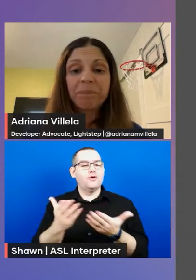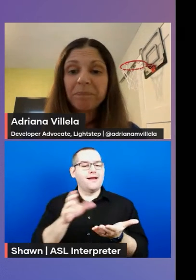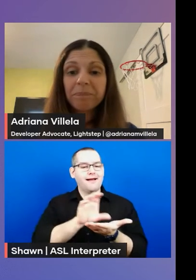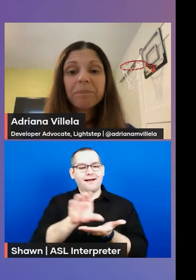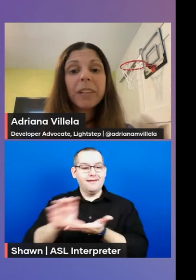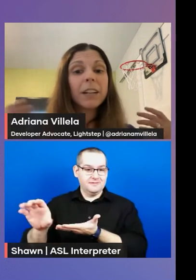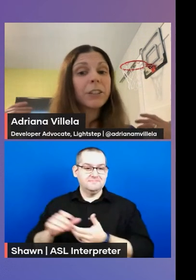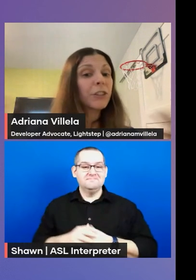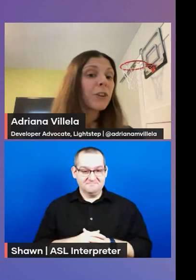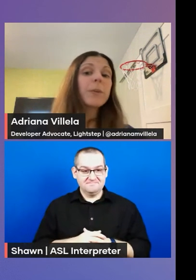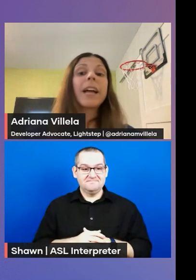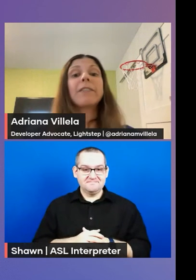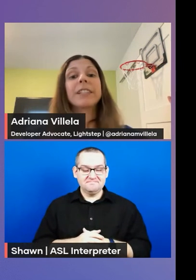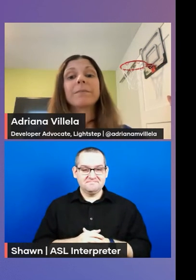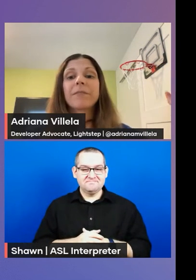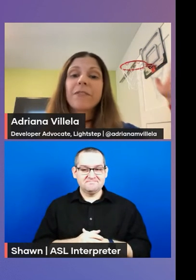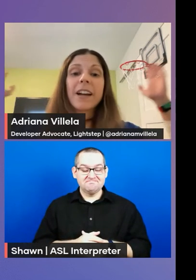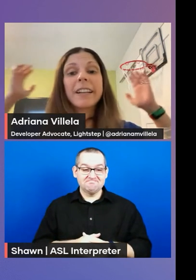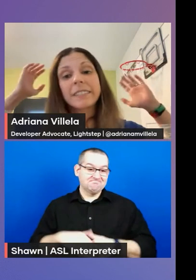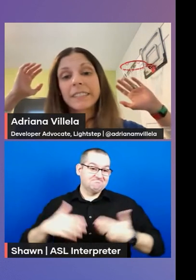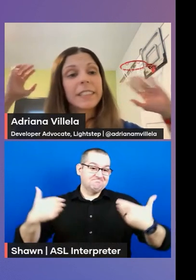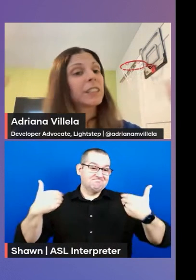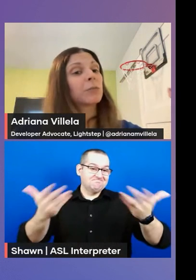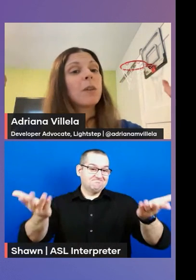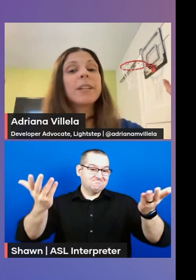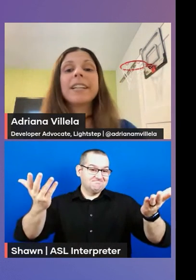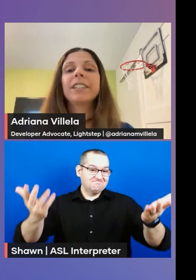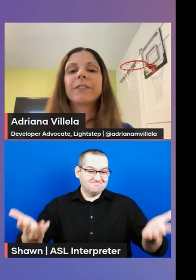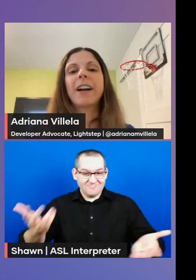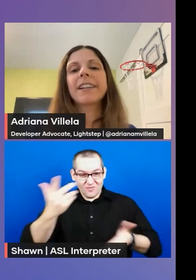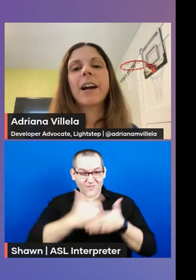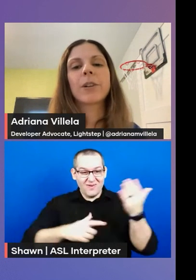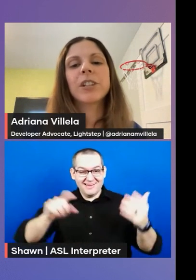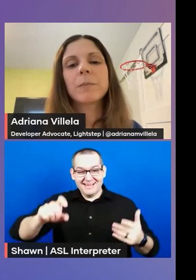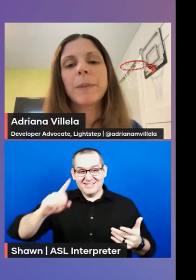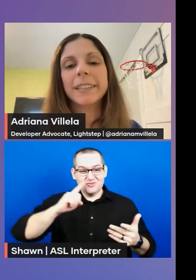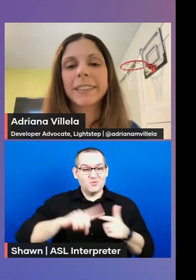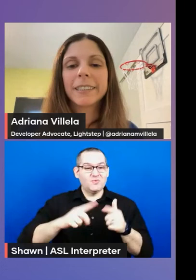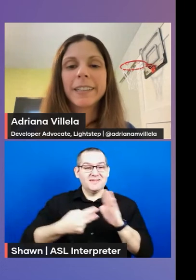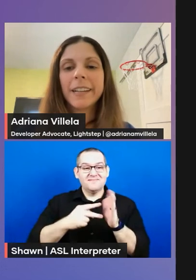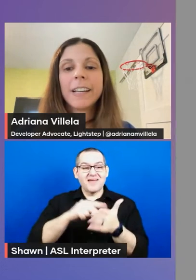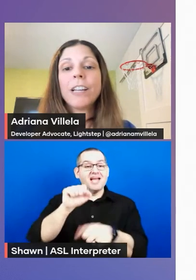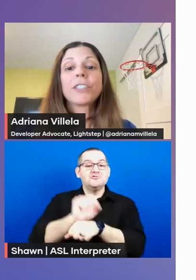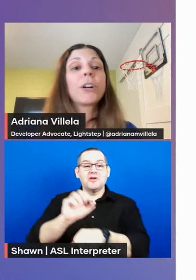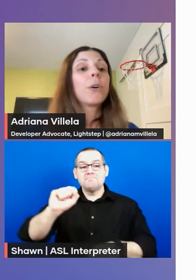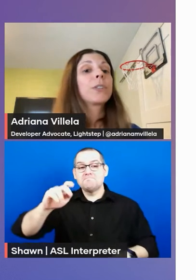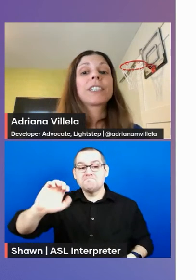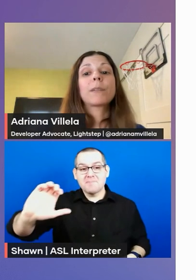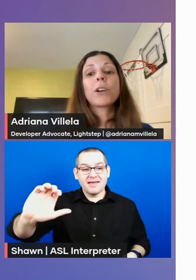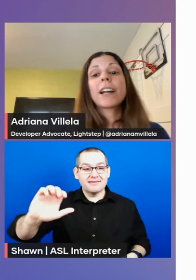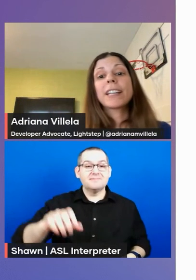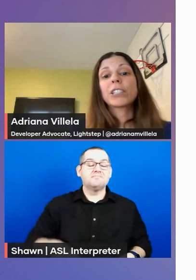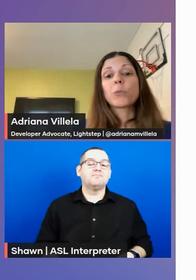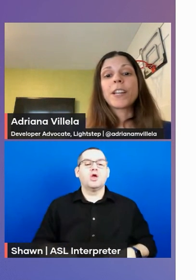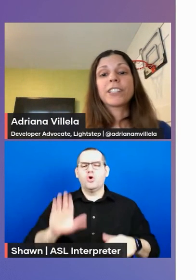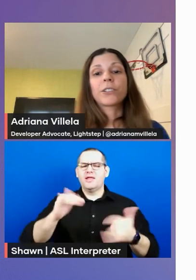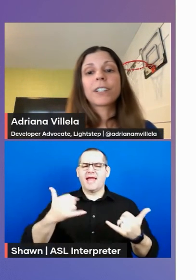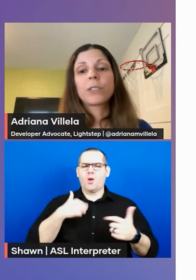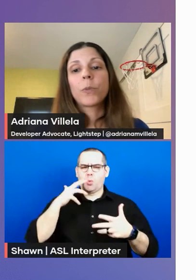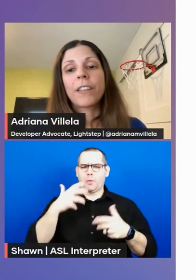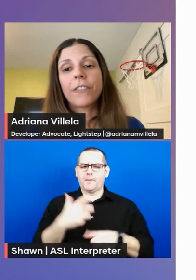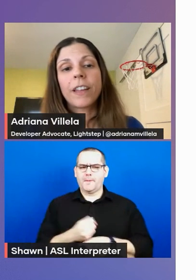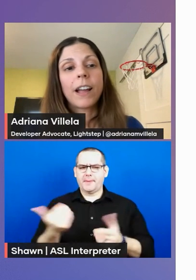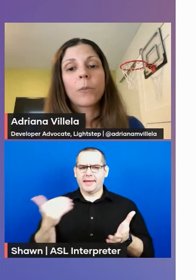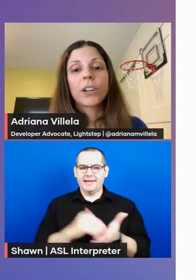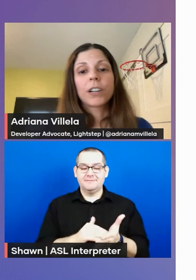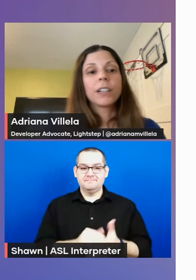allocations. So there we have it. That is what we need to define our job spec. So to summarize, we